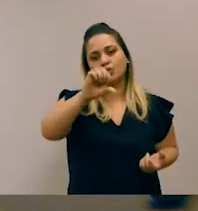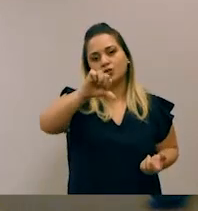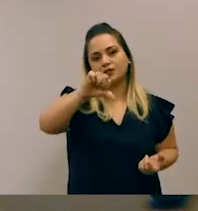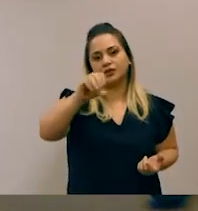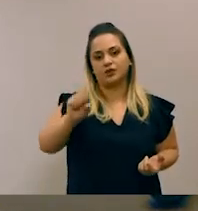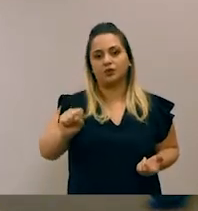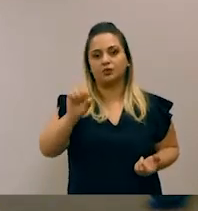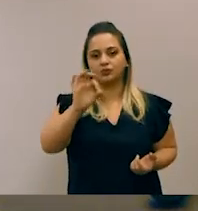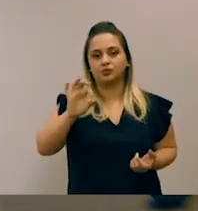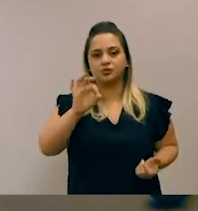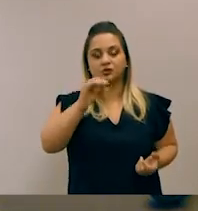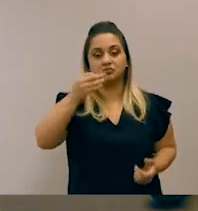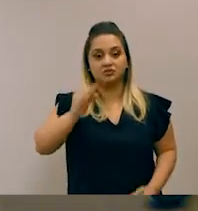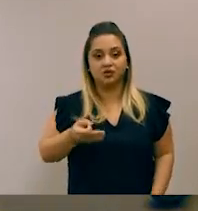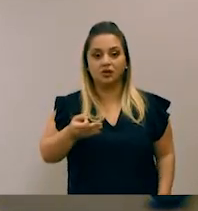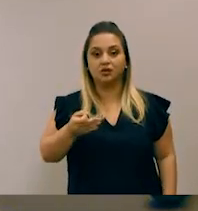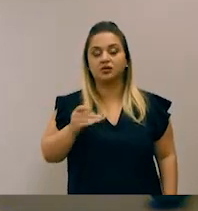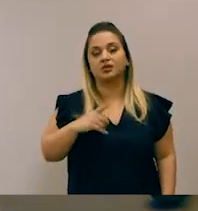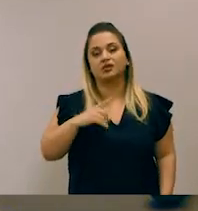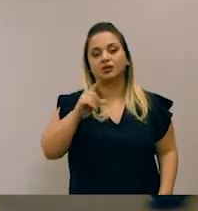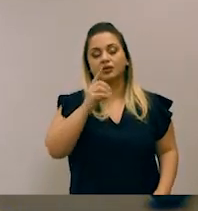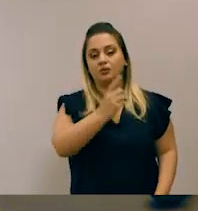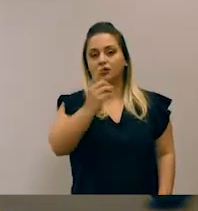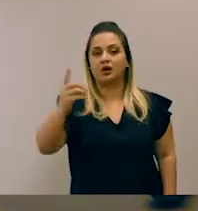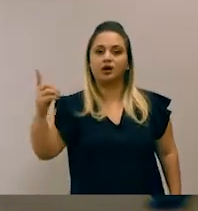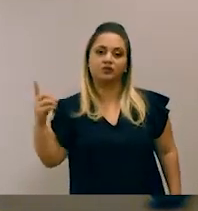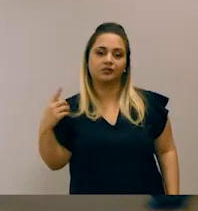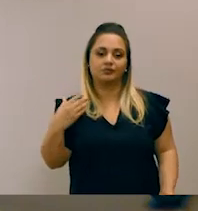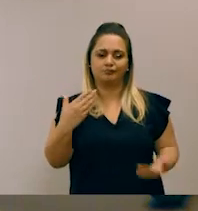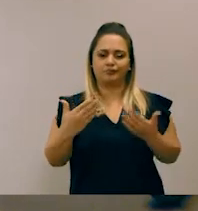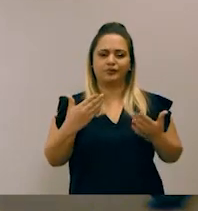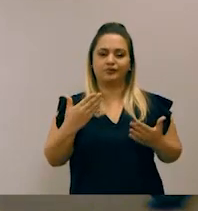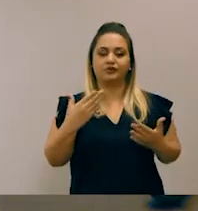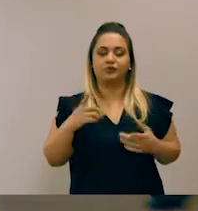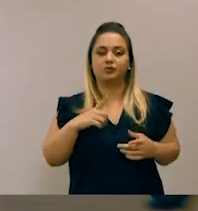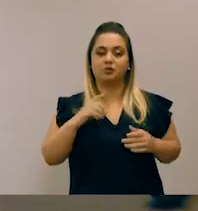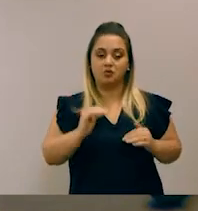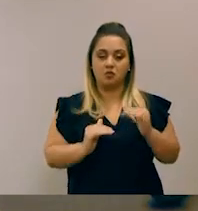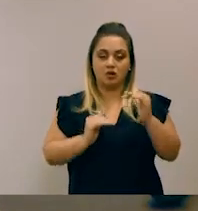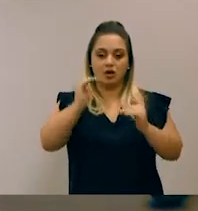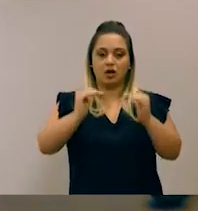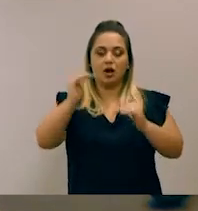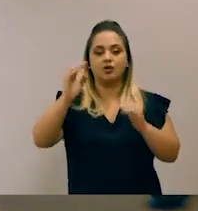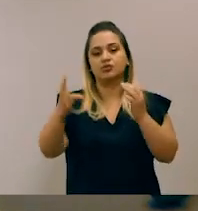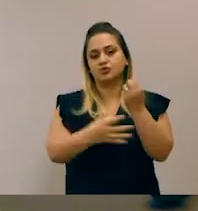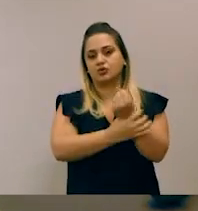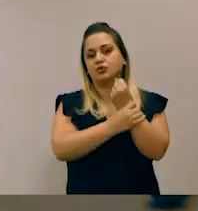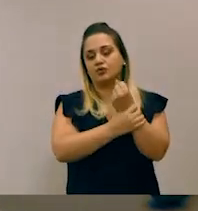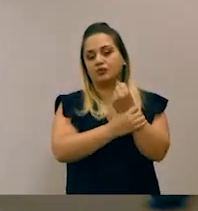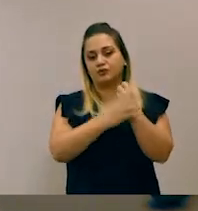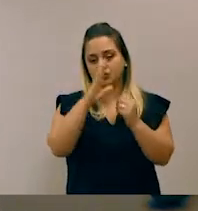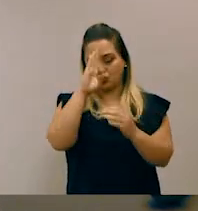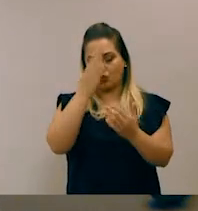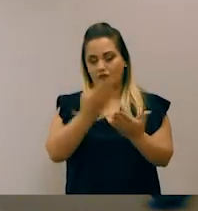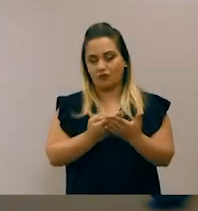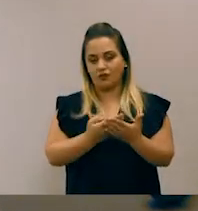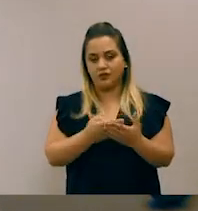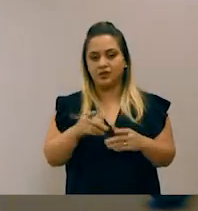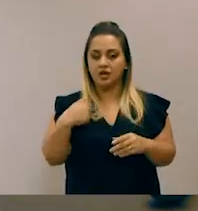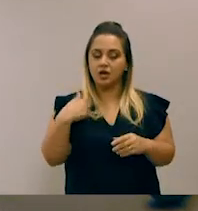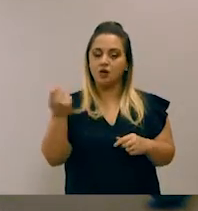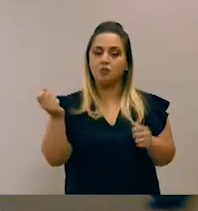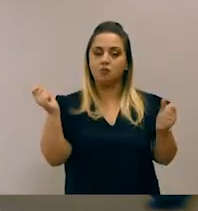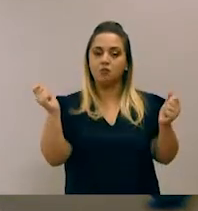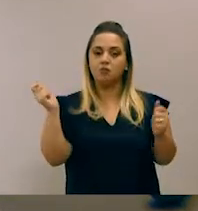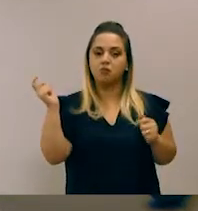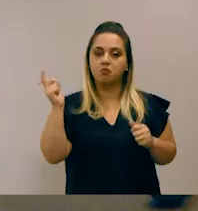or 88% of certainty. So each provision has their own confidence level.